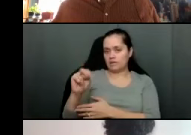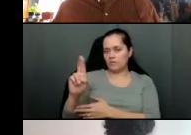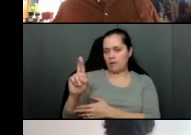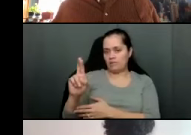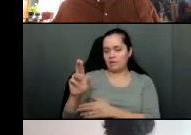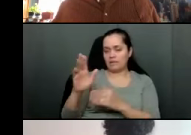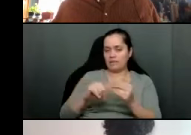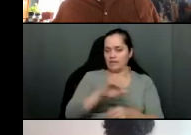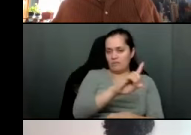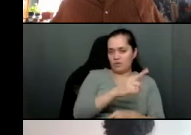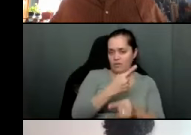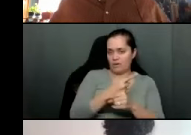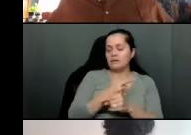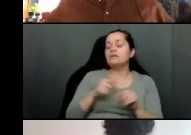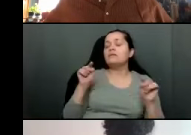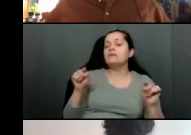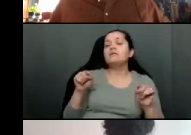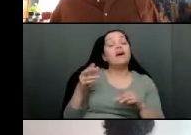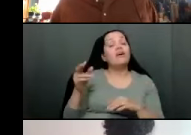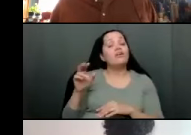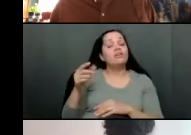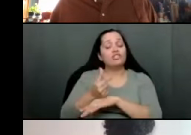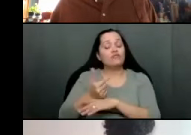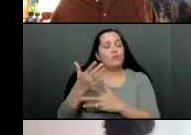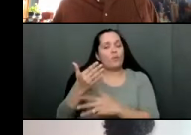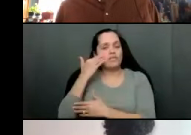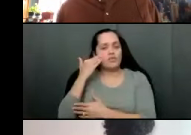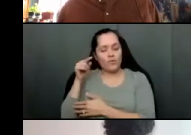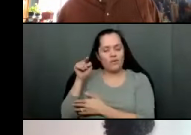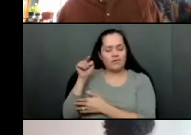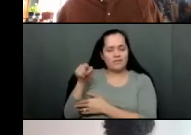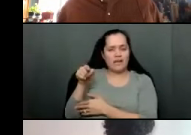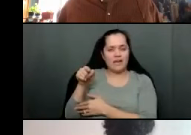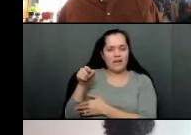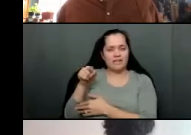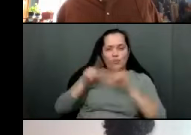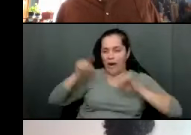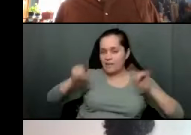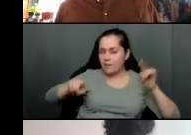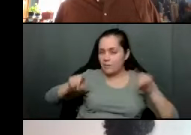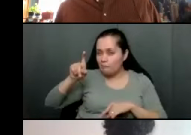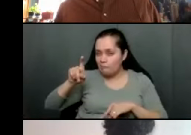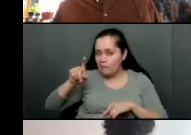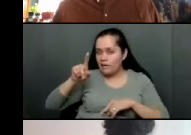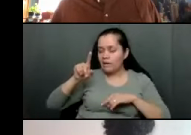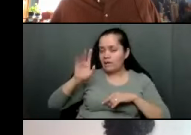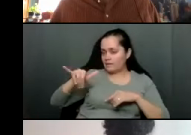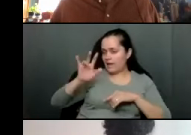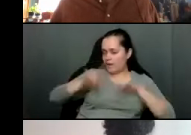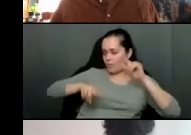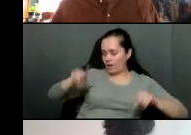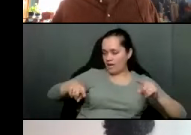than Democrats. The geographer wants to know, is that random? Is that just